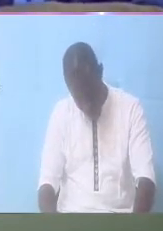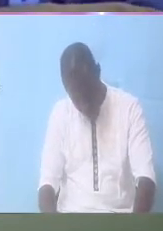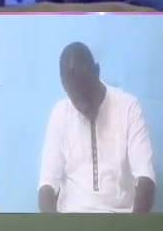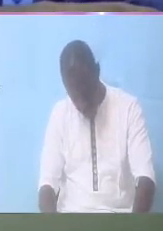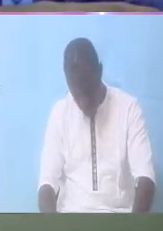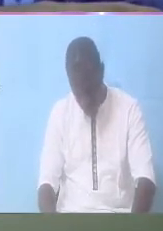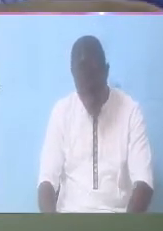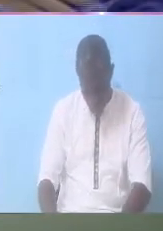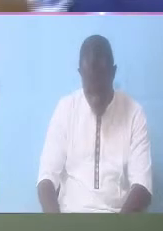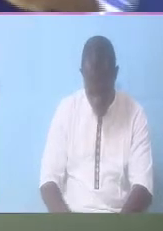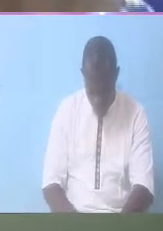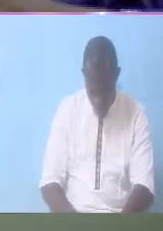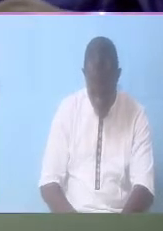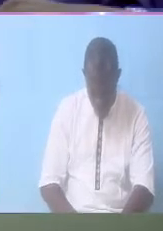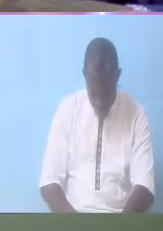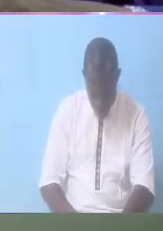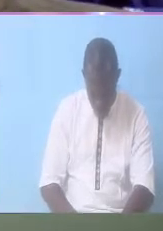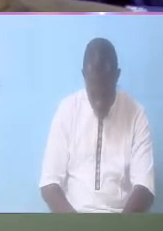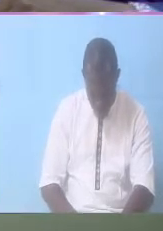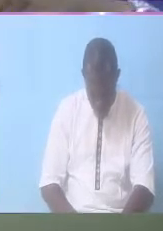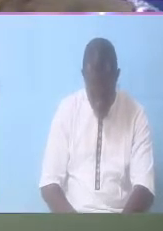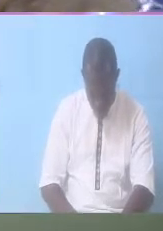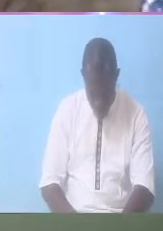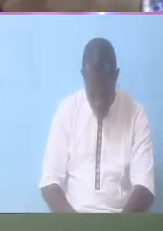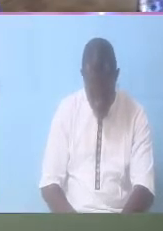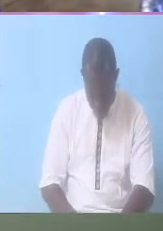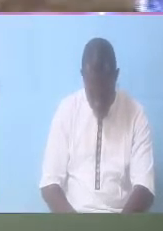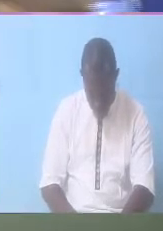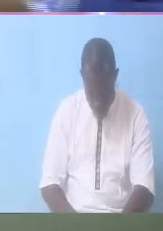Yes, proceed. This witch.